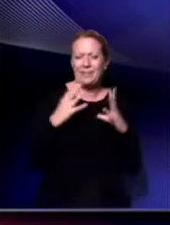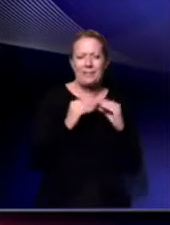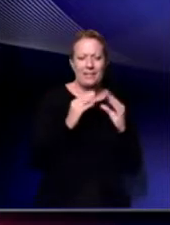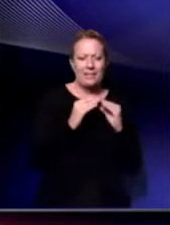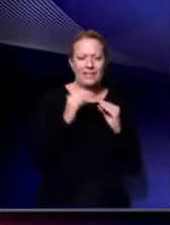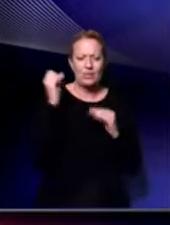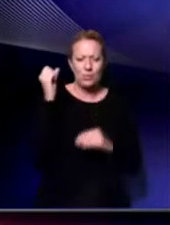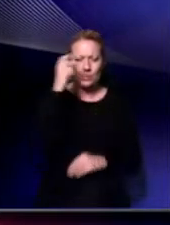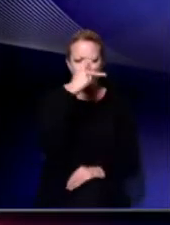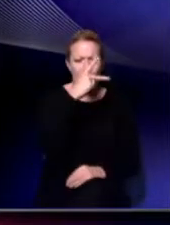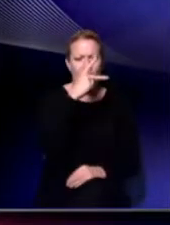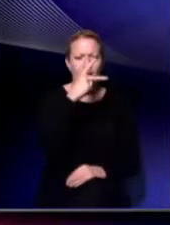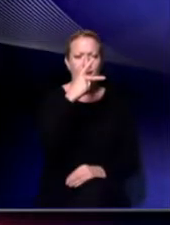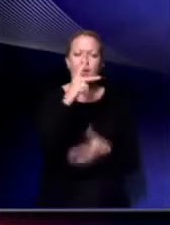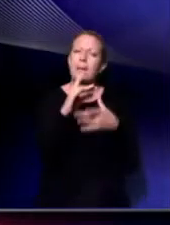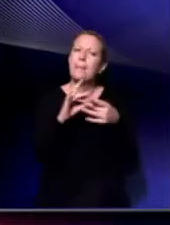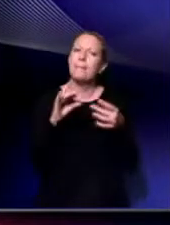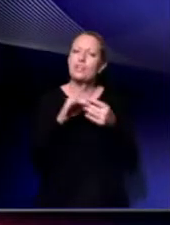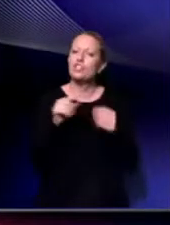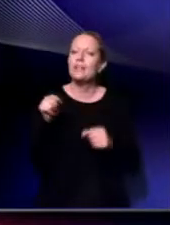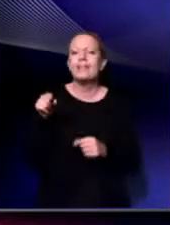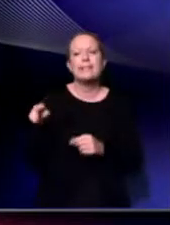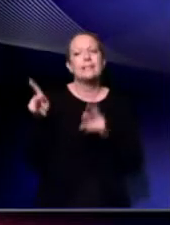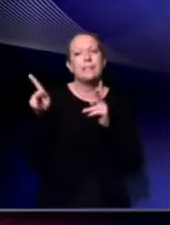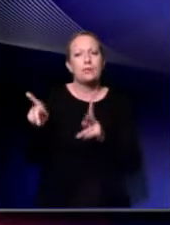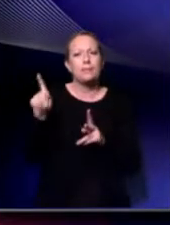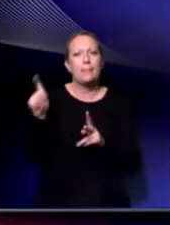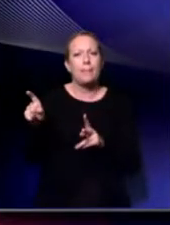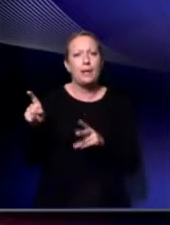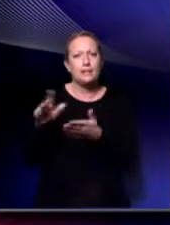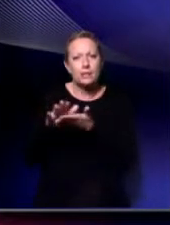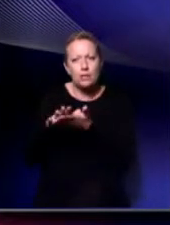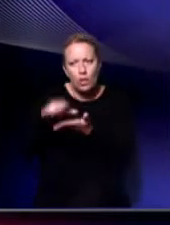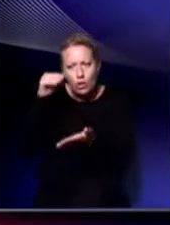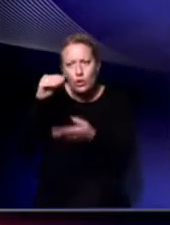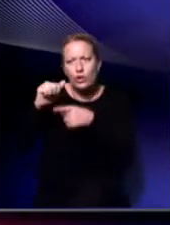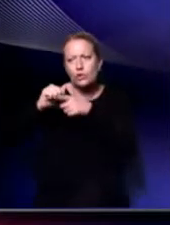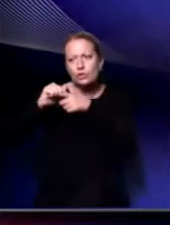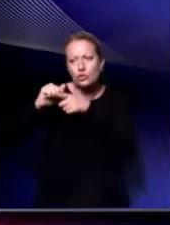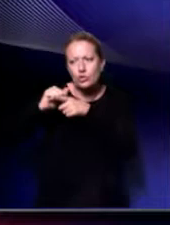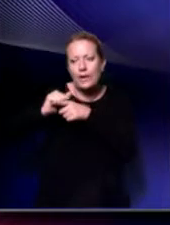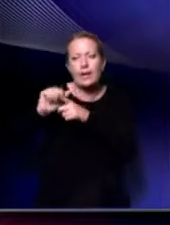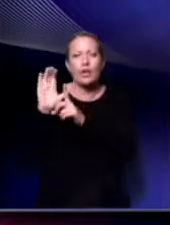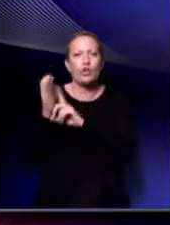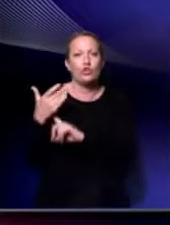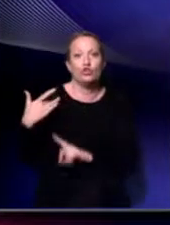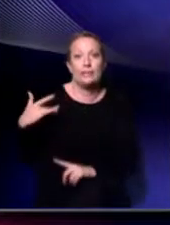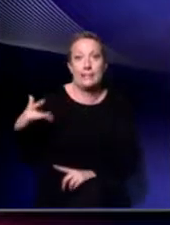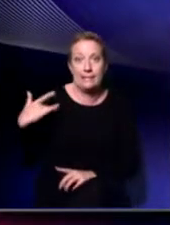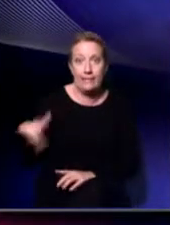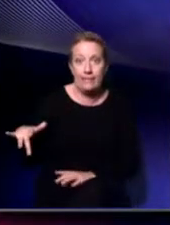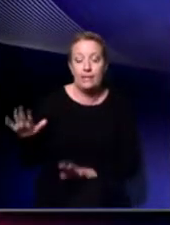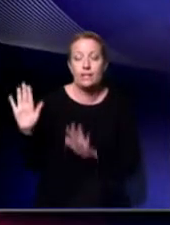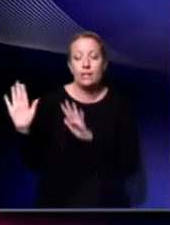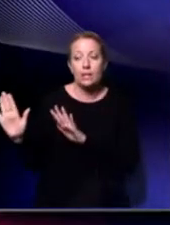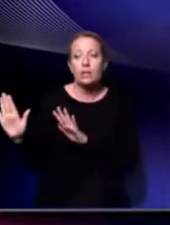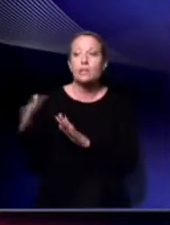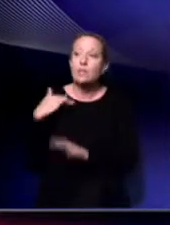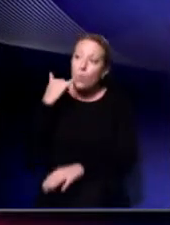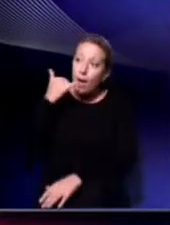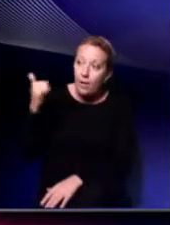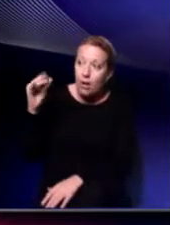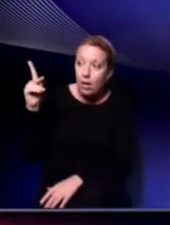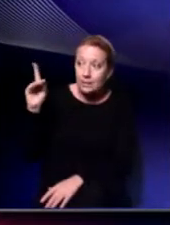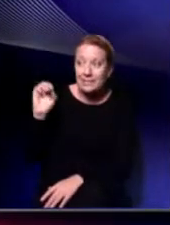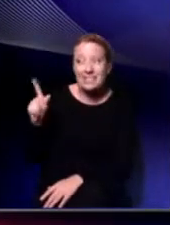this person would need some sensitivity training, and I think we all agreed to that. So I called Dick and said, this would